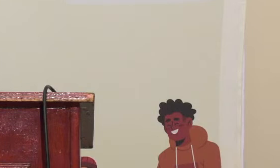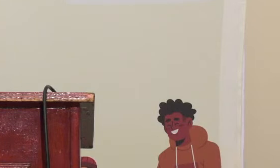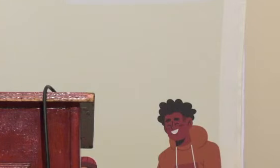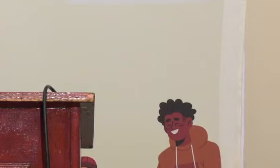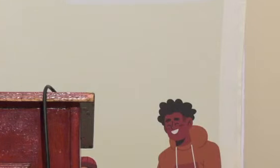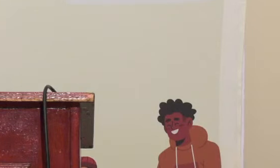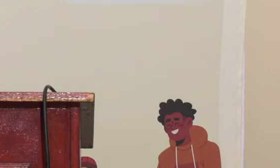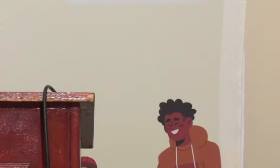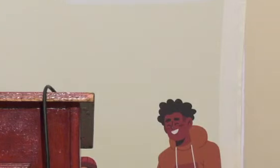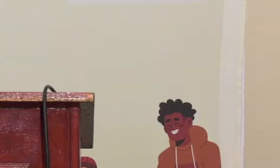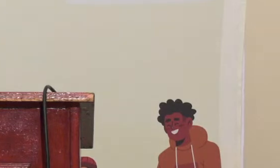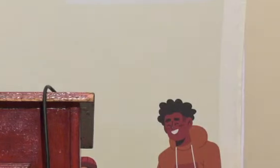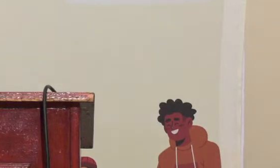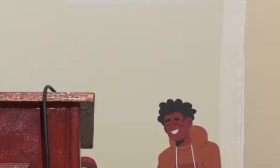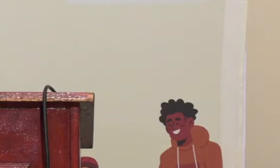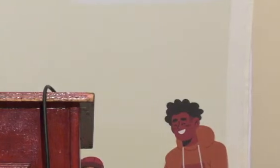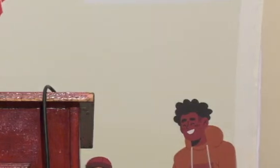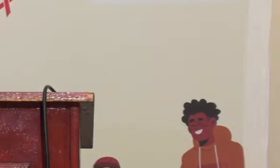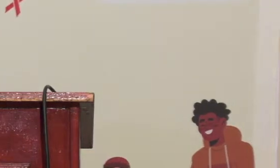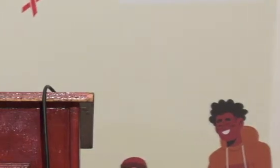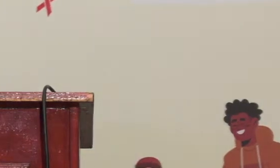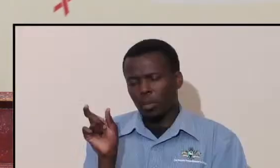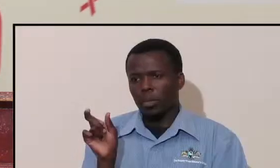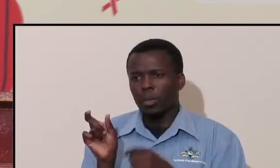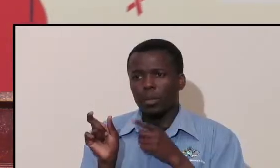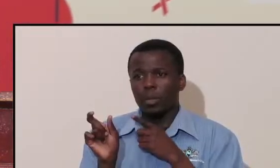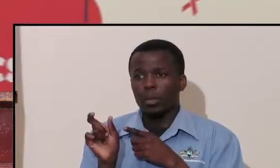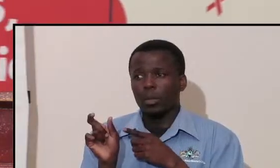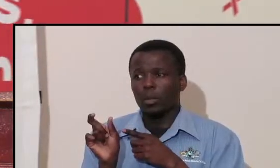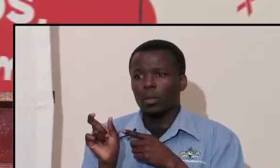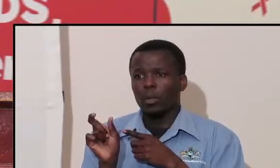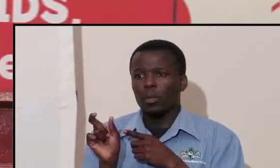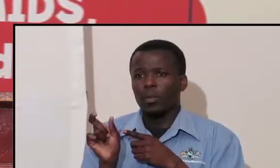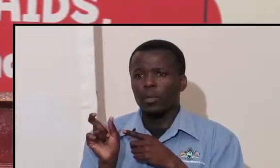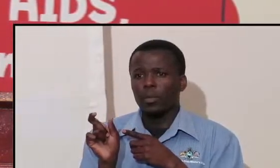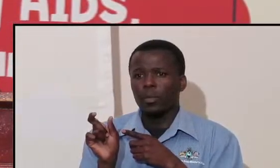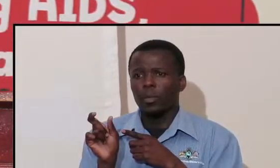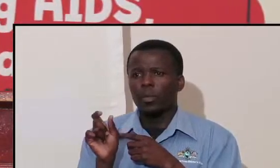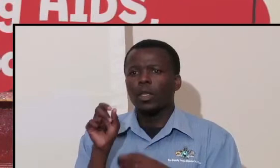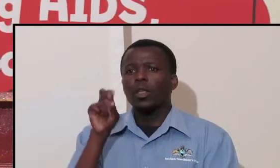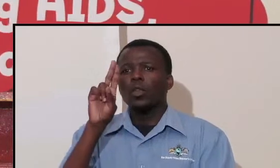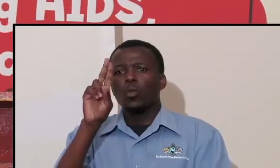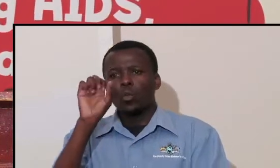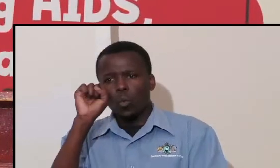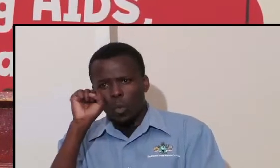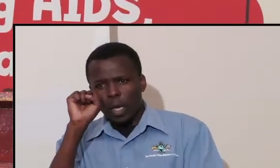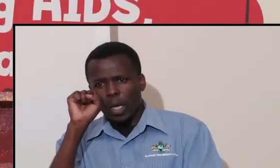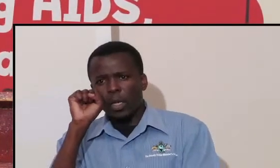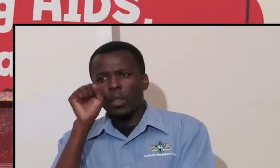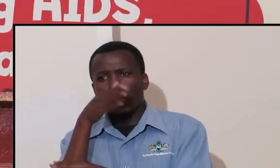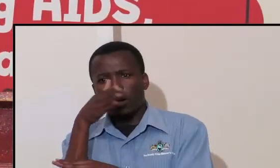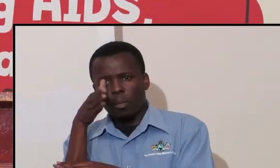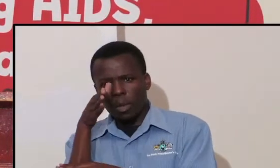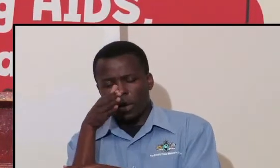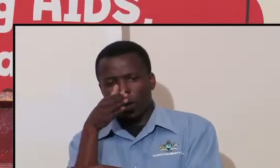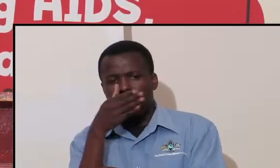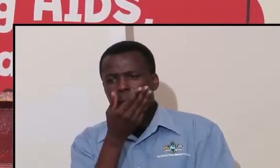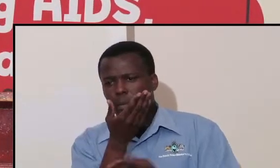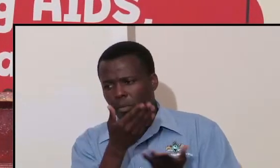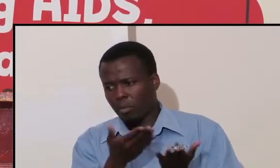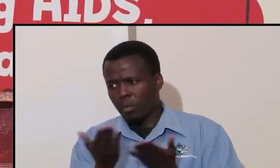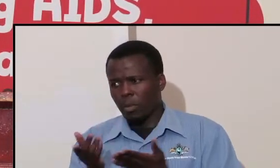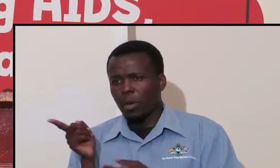I will request and invite Her Excellency the U.S. Ambassador to the Kingdom of